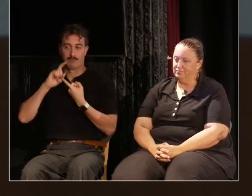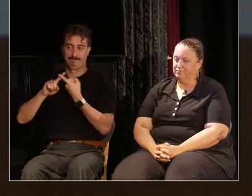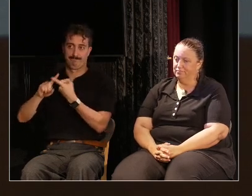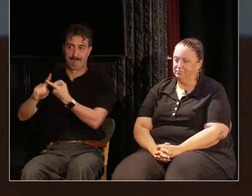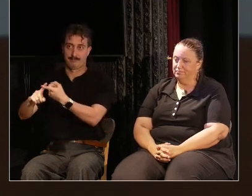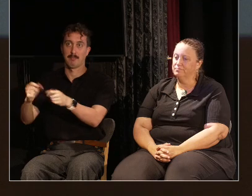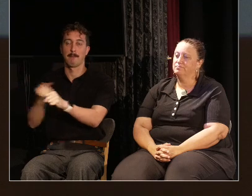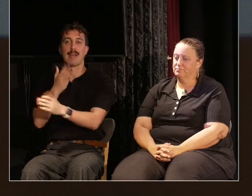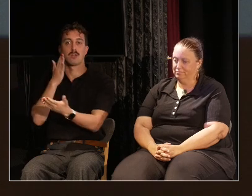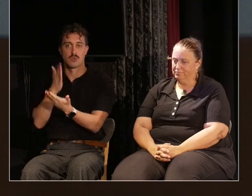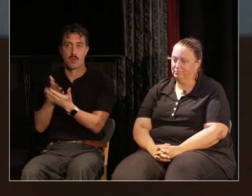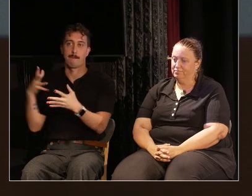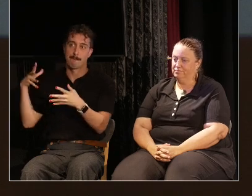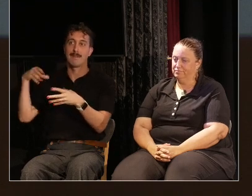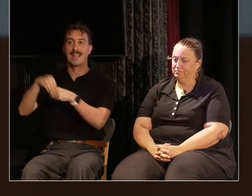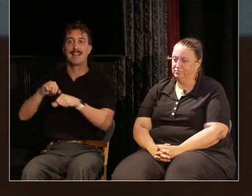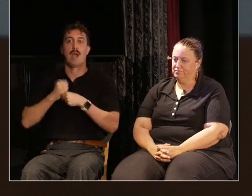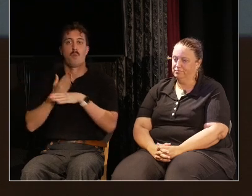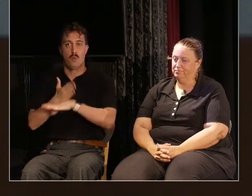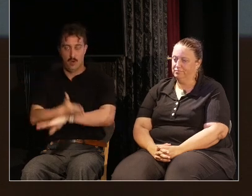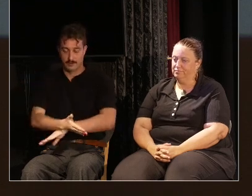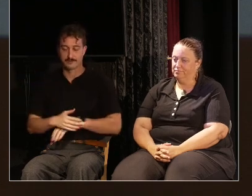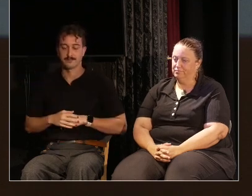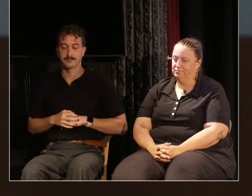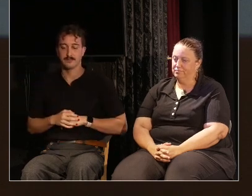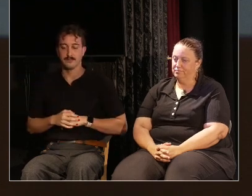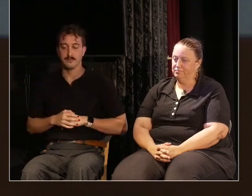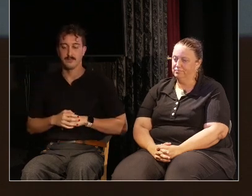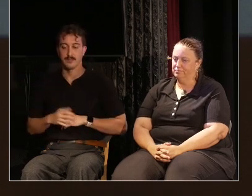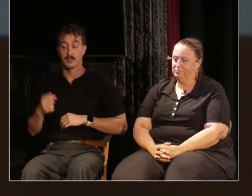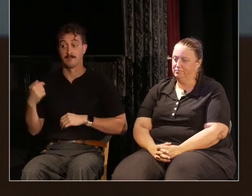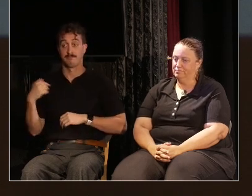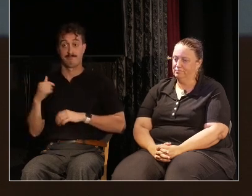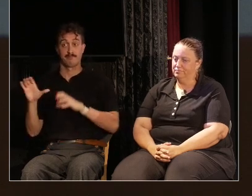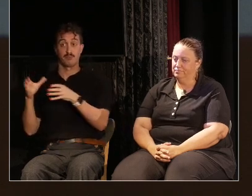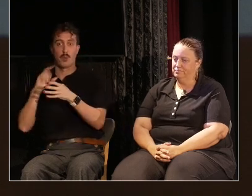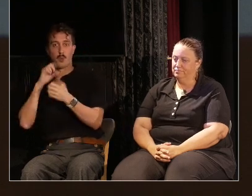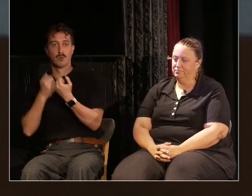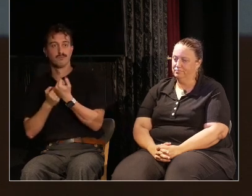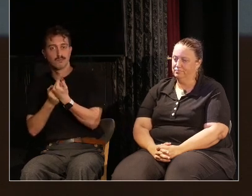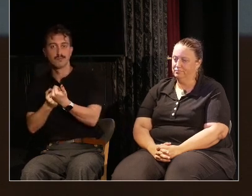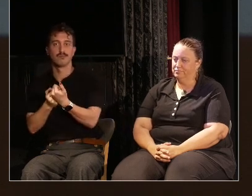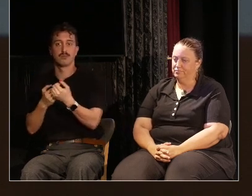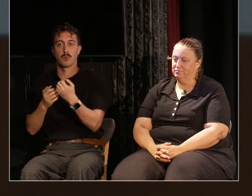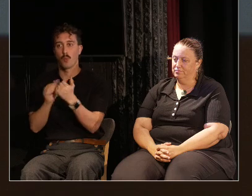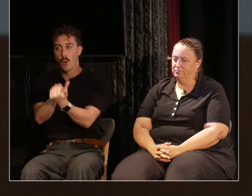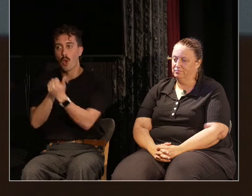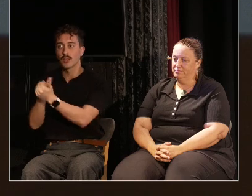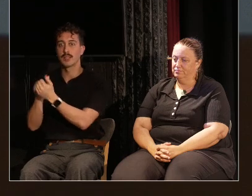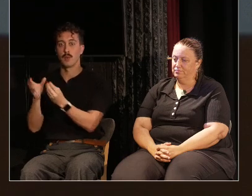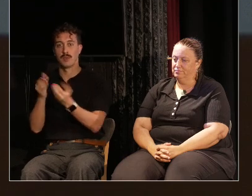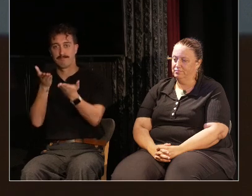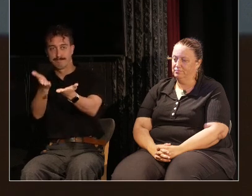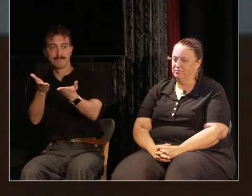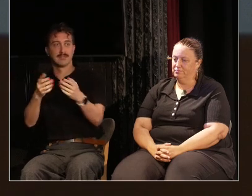is maintained as part of our body of work. And we will work closely with you and anyone else who has ideas.